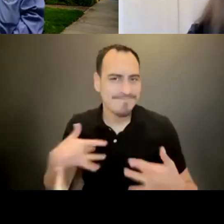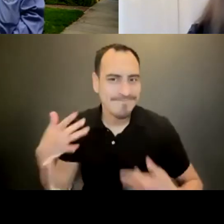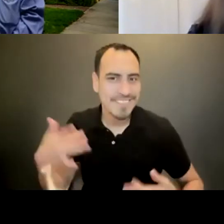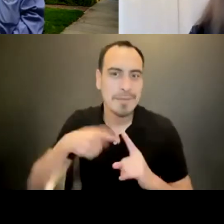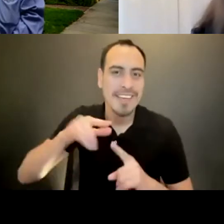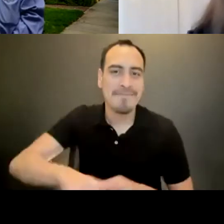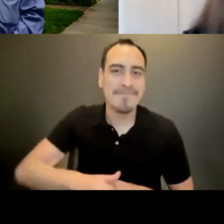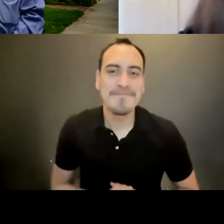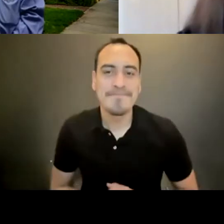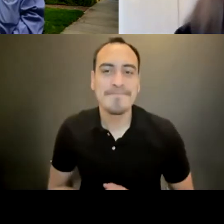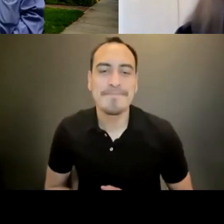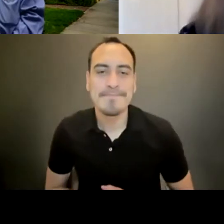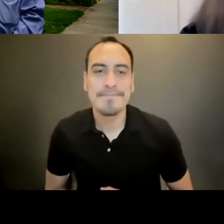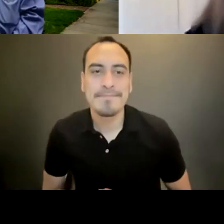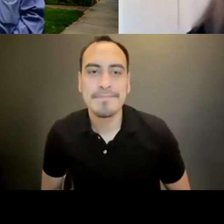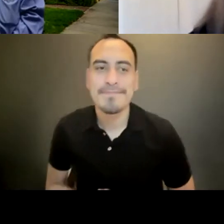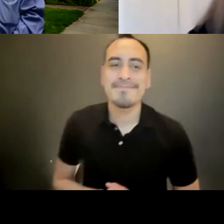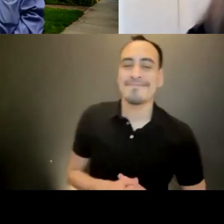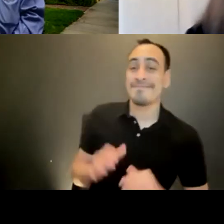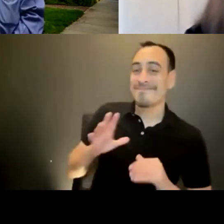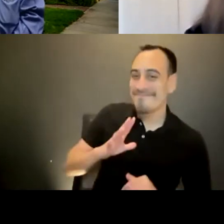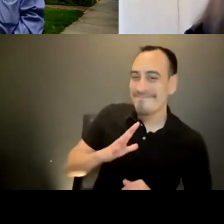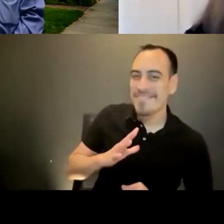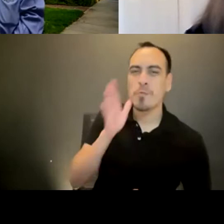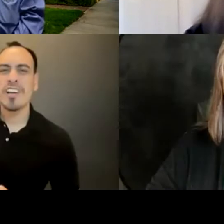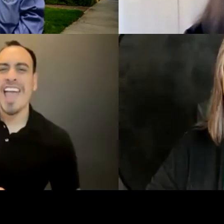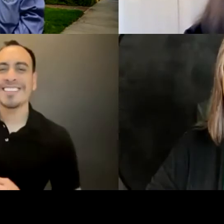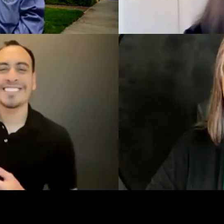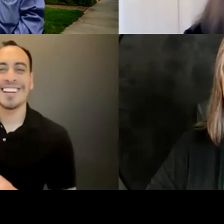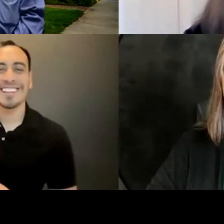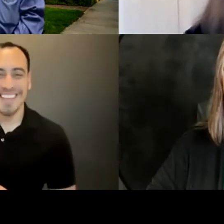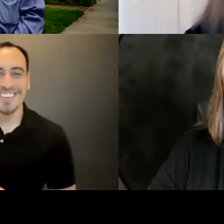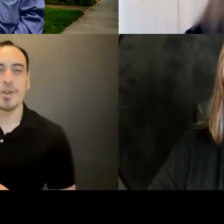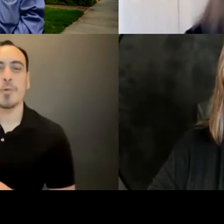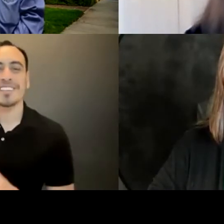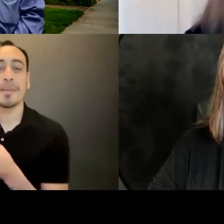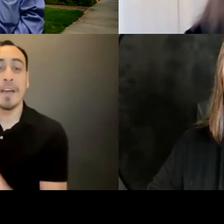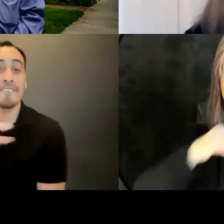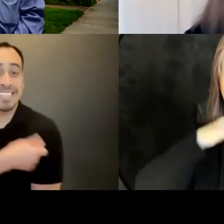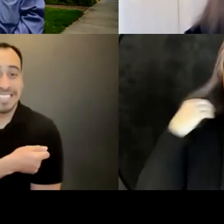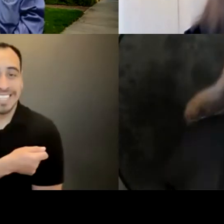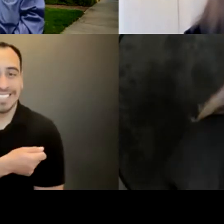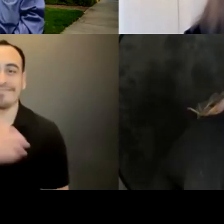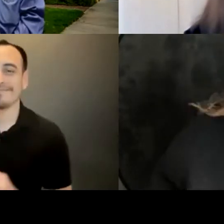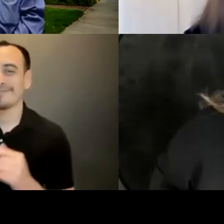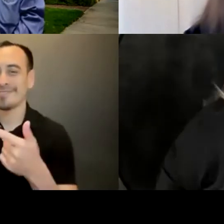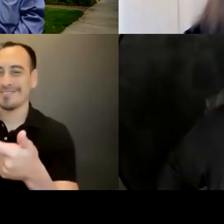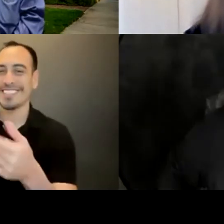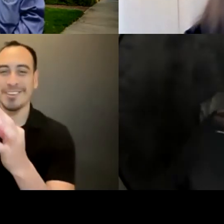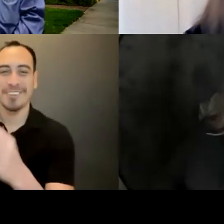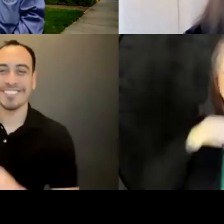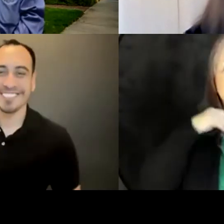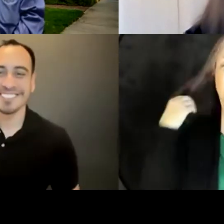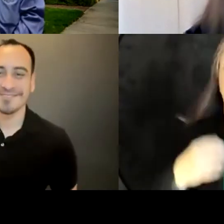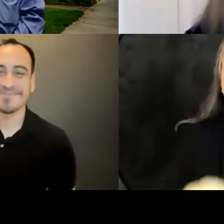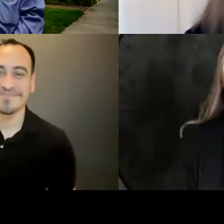All right, I think we'll do one more kind of along this theme of vaccines and allocation here. Has there been any significant changes coordinating COVID